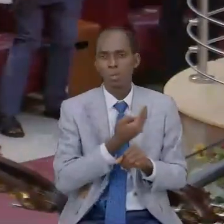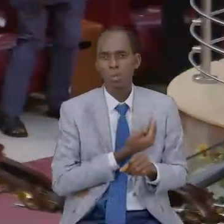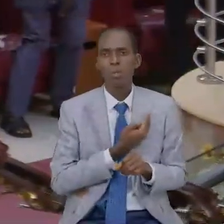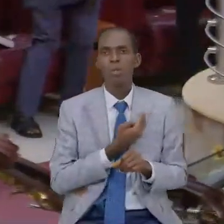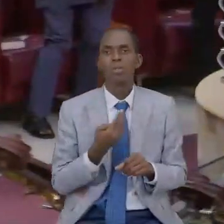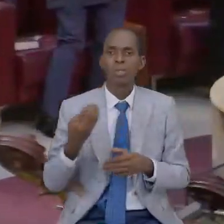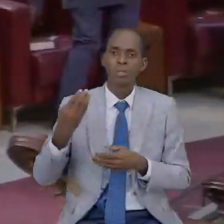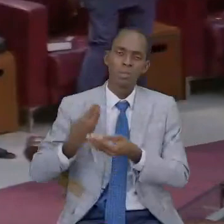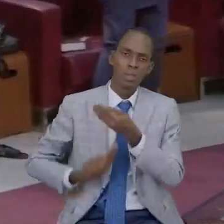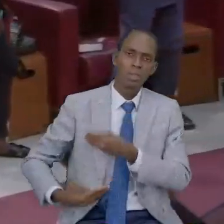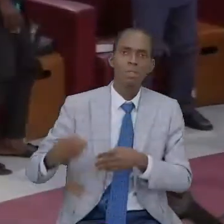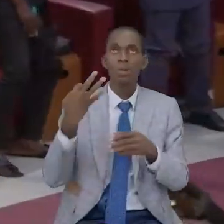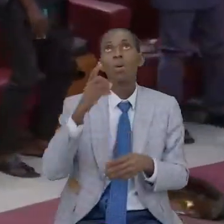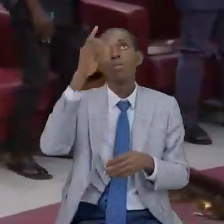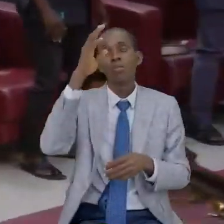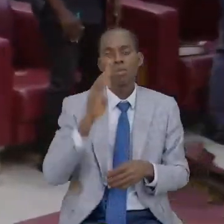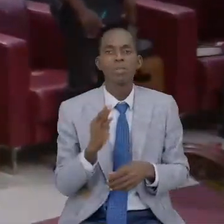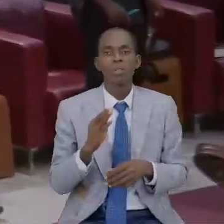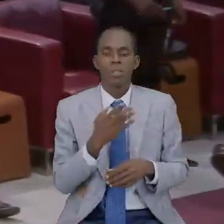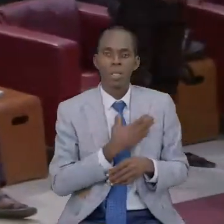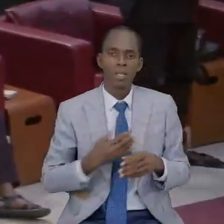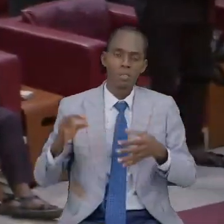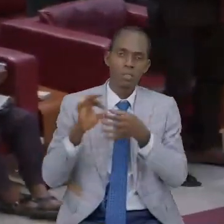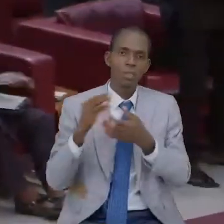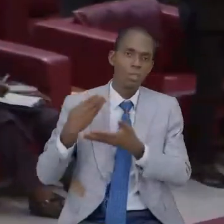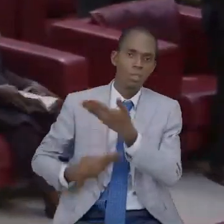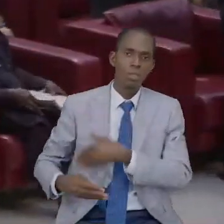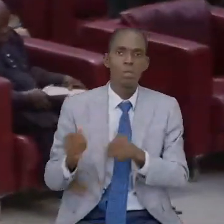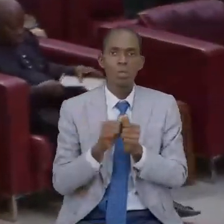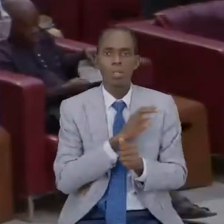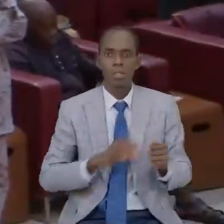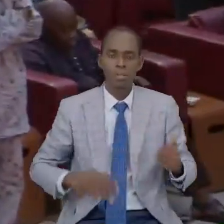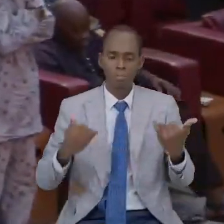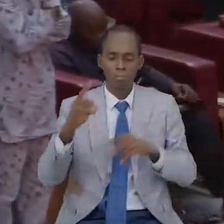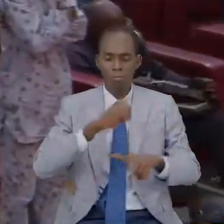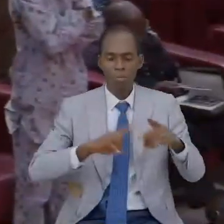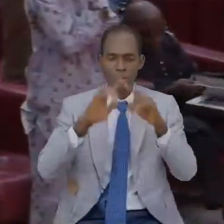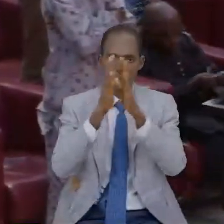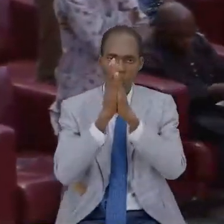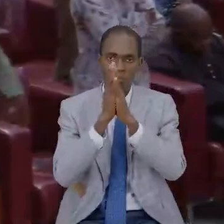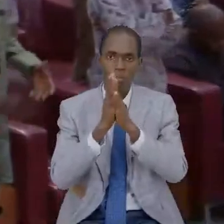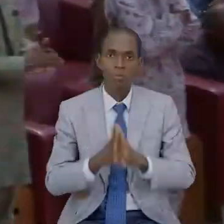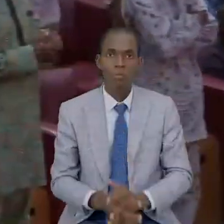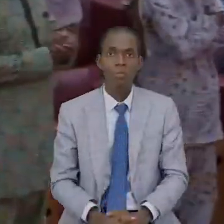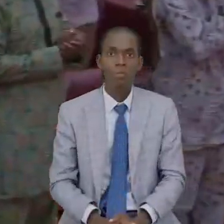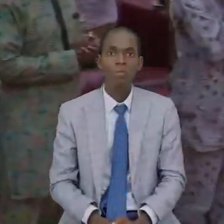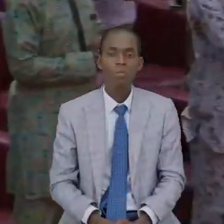us heirs of God and joint heirs with Christ. Open your mouth and pray unto the Lord.